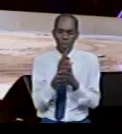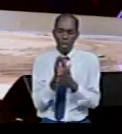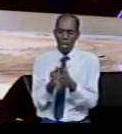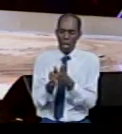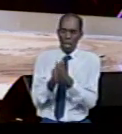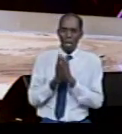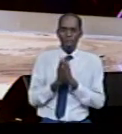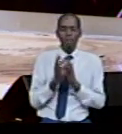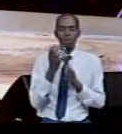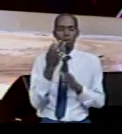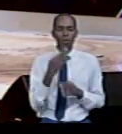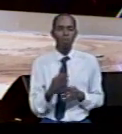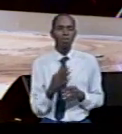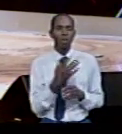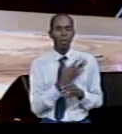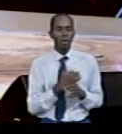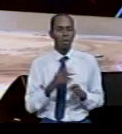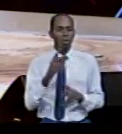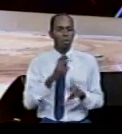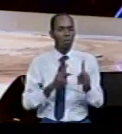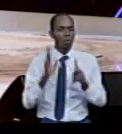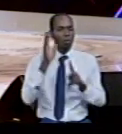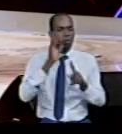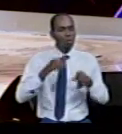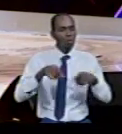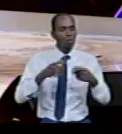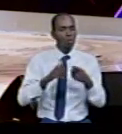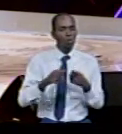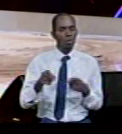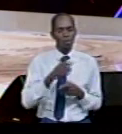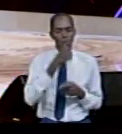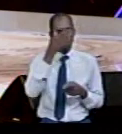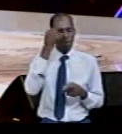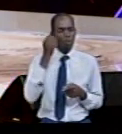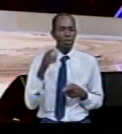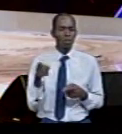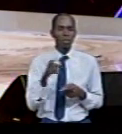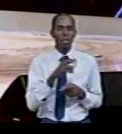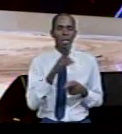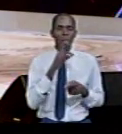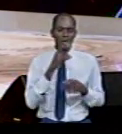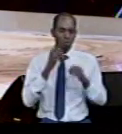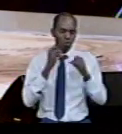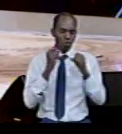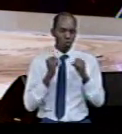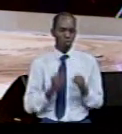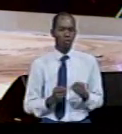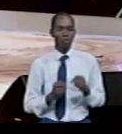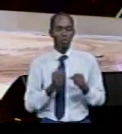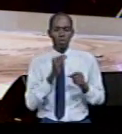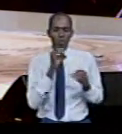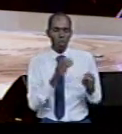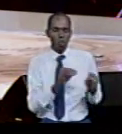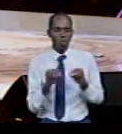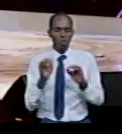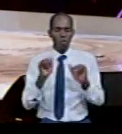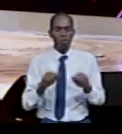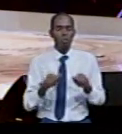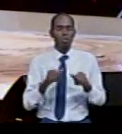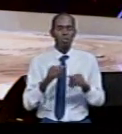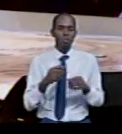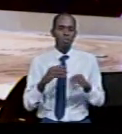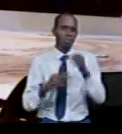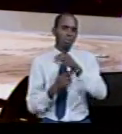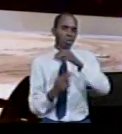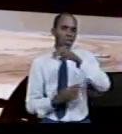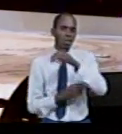to them because they are solid, steadfast, unshakable pillars in the church of Christ.